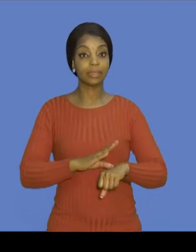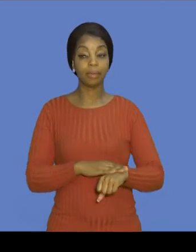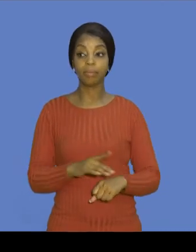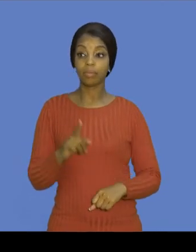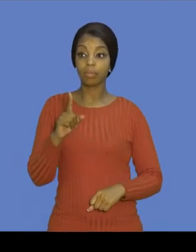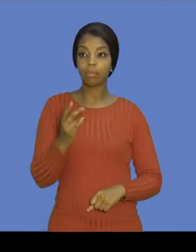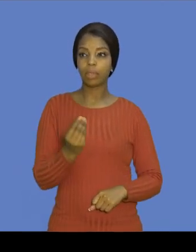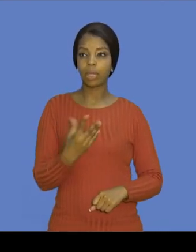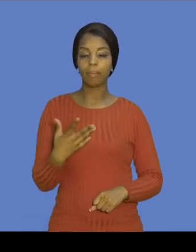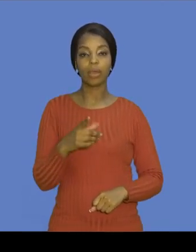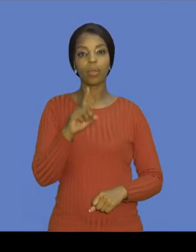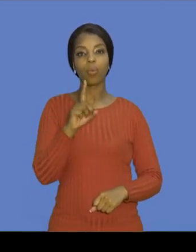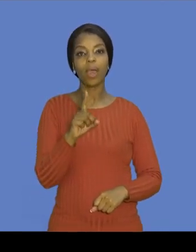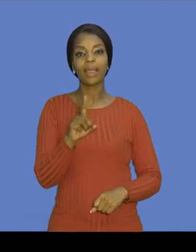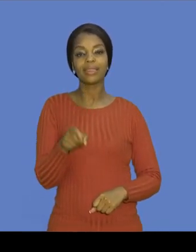at